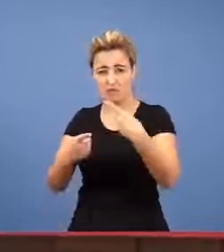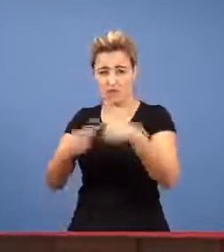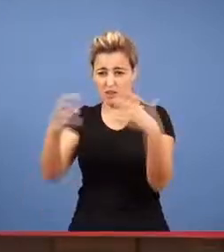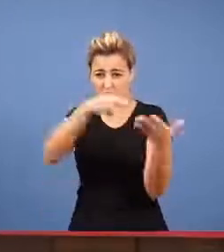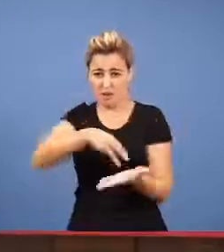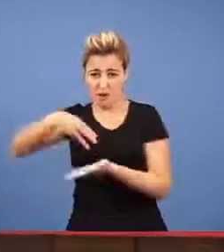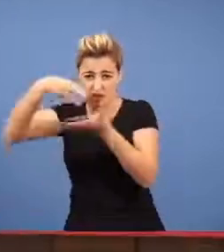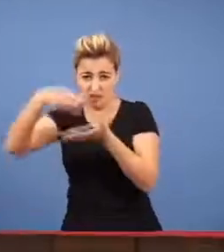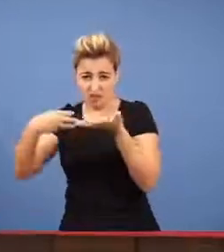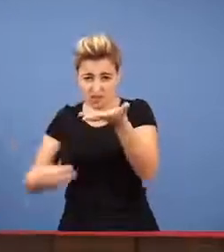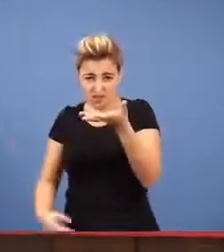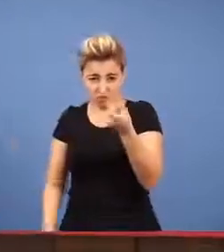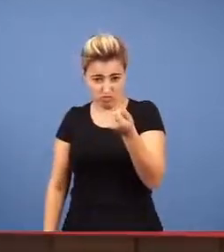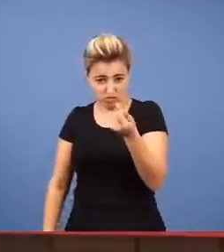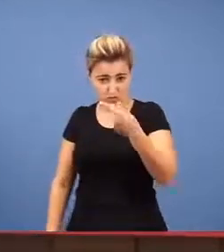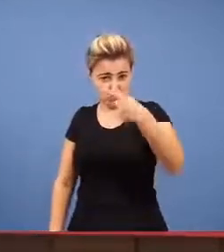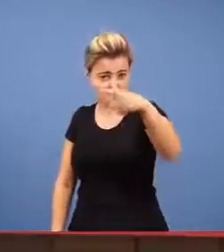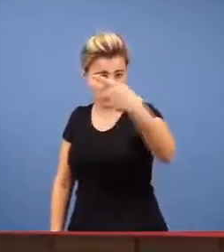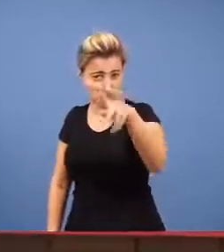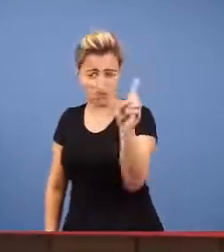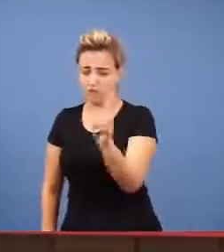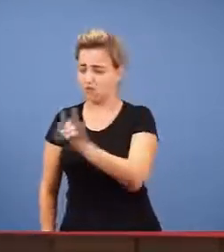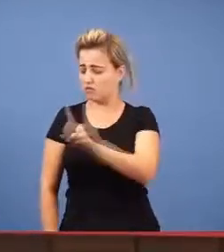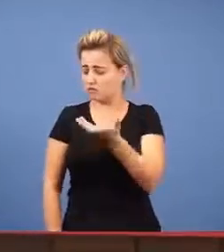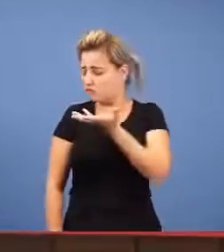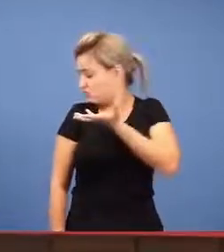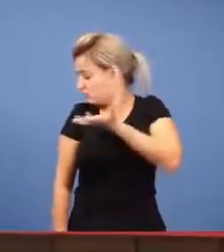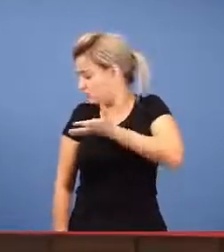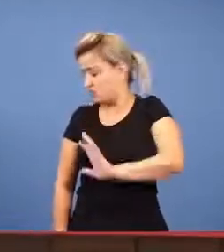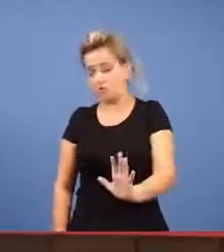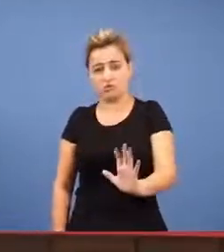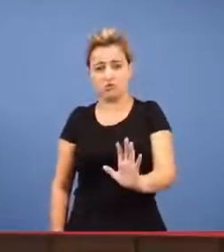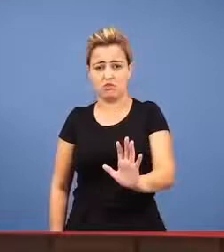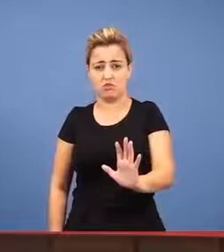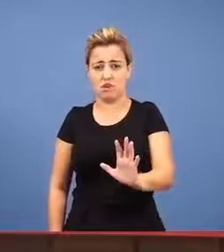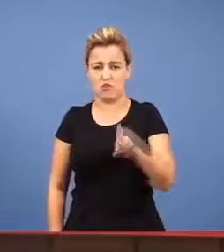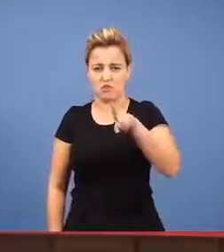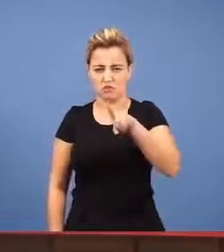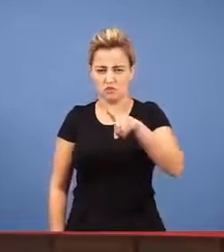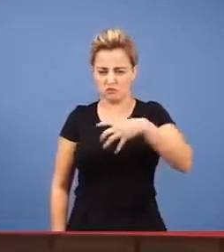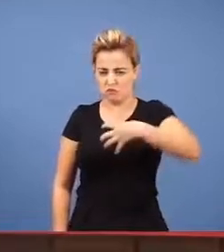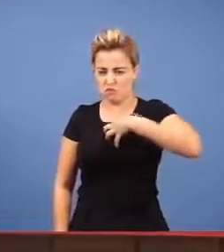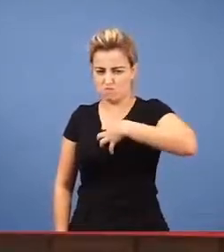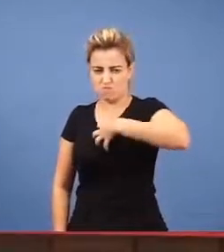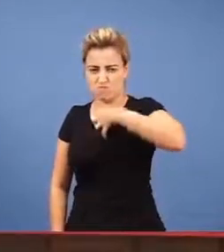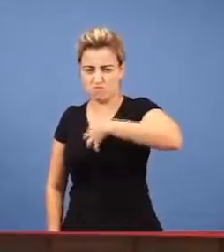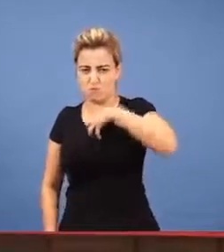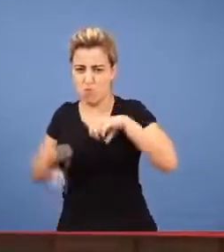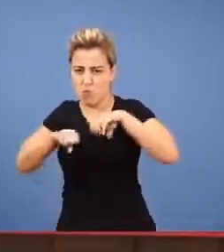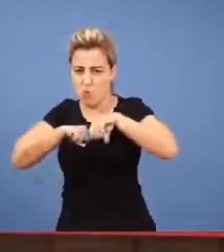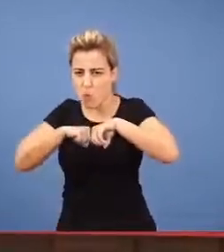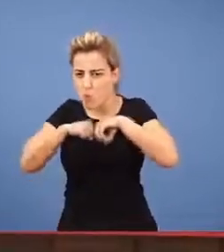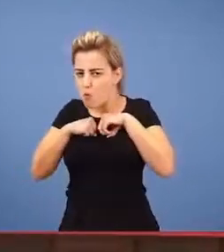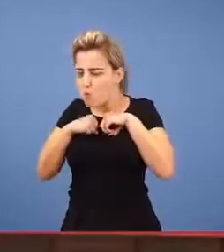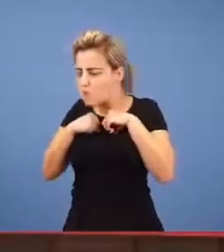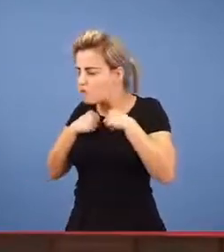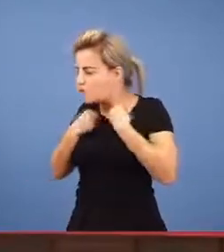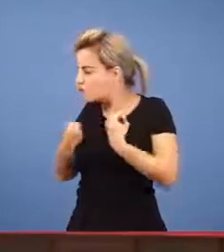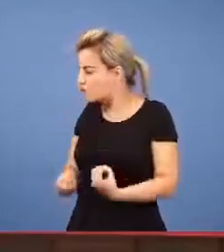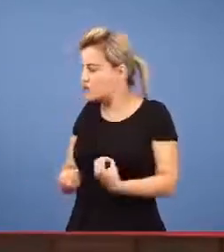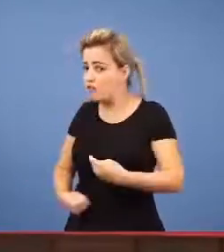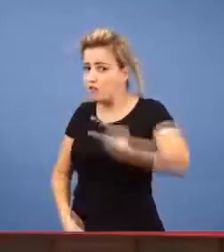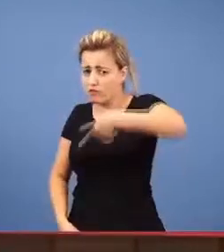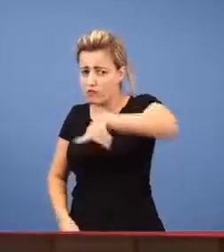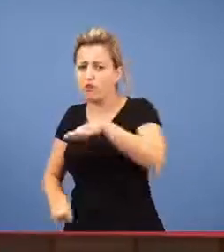a work of the Holy Spirit, Jesus, they don't want your money. They don't want. If you're upset with someone,